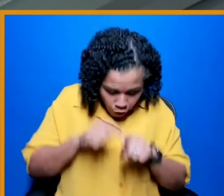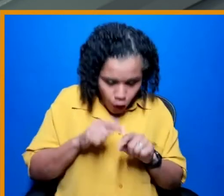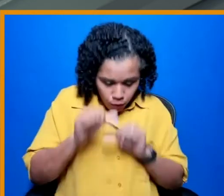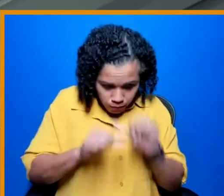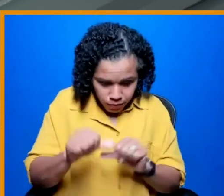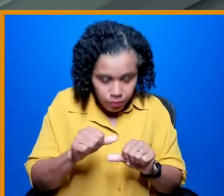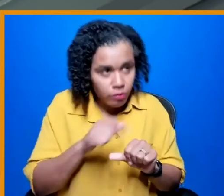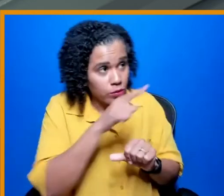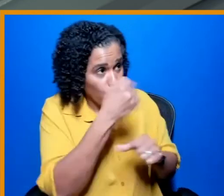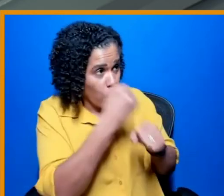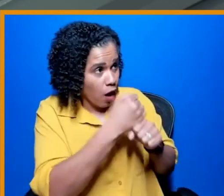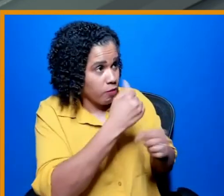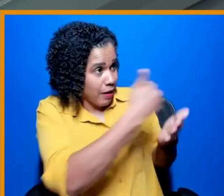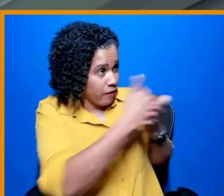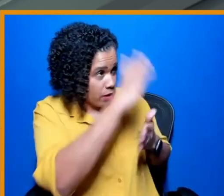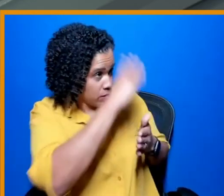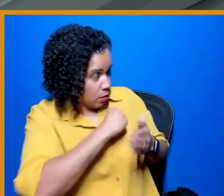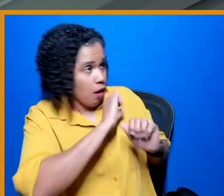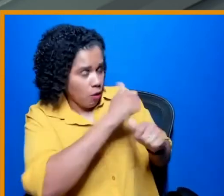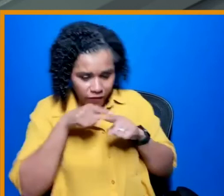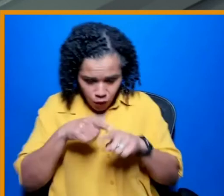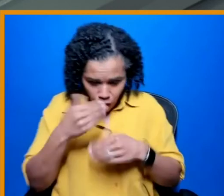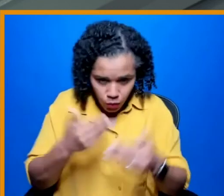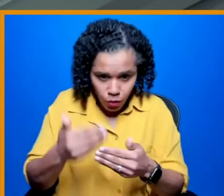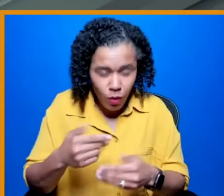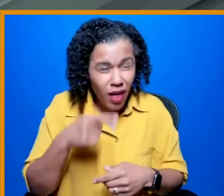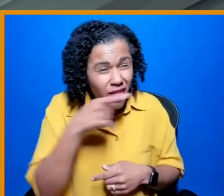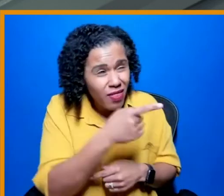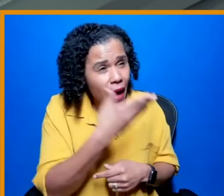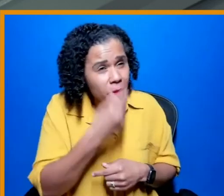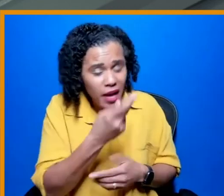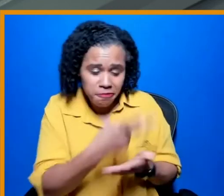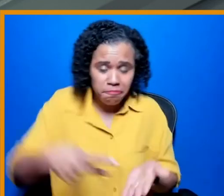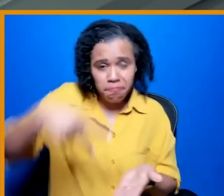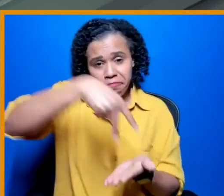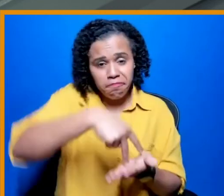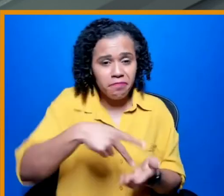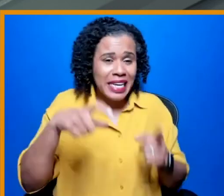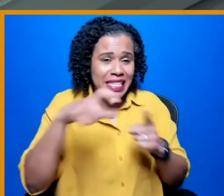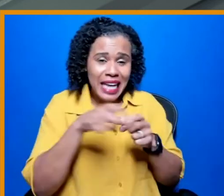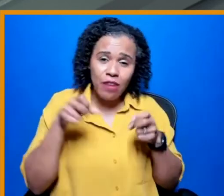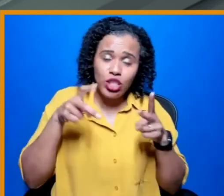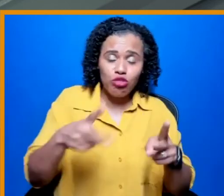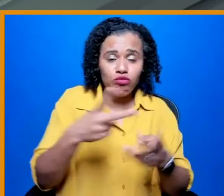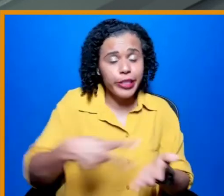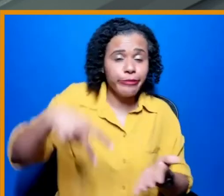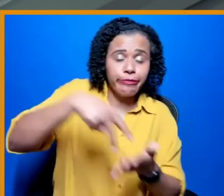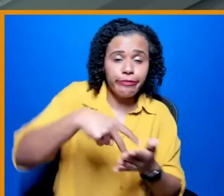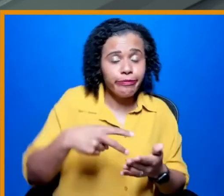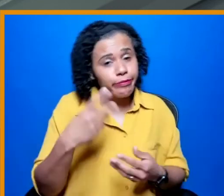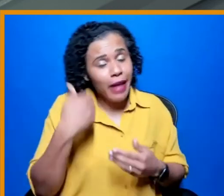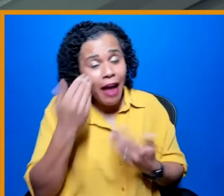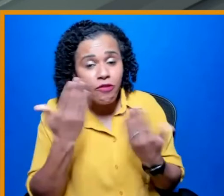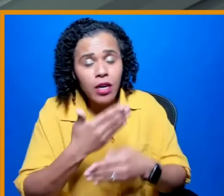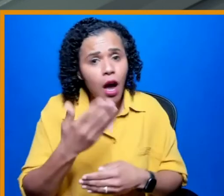advice, the very man who is standing up at the Downing Street podium night after night telling us all to stay